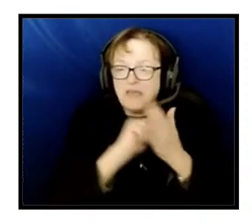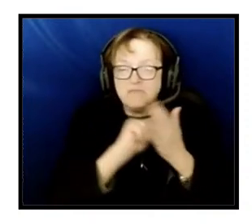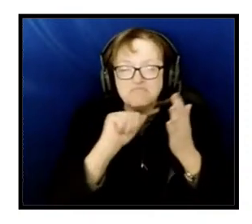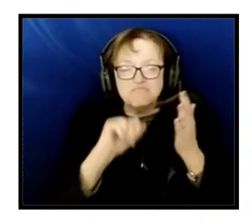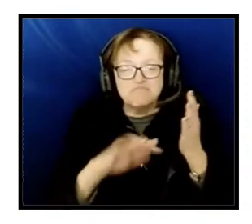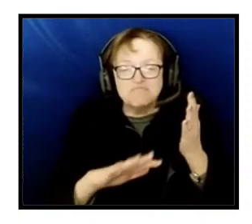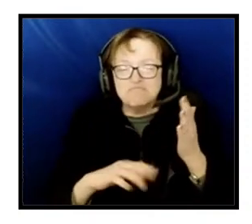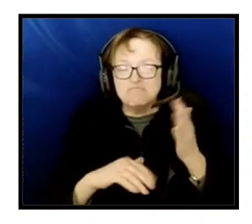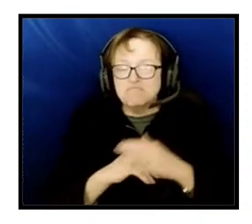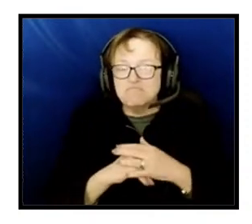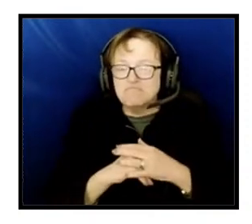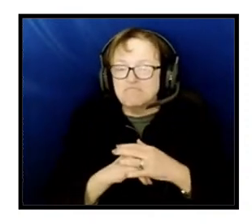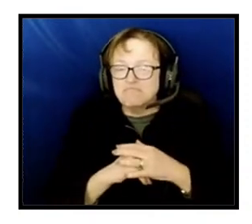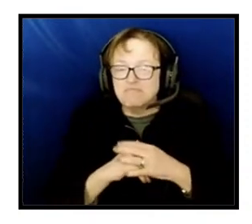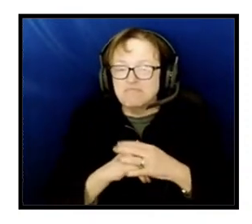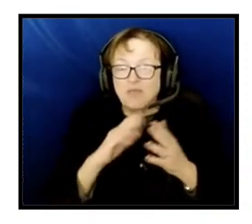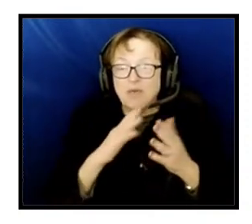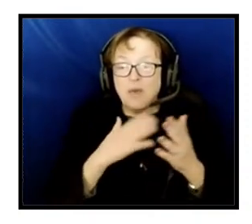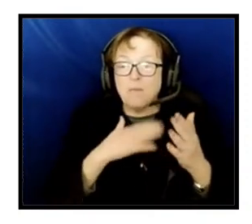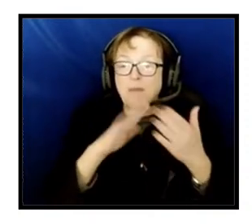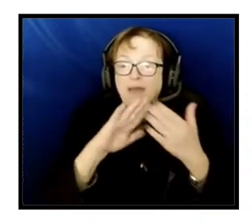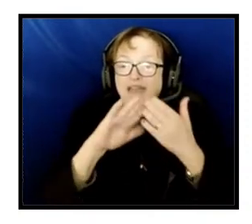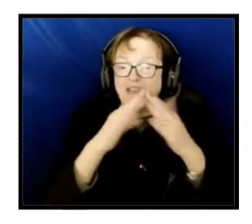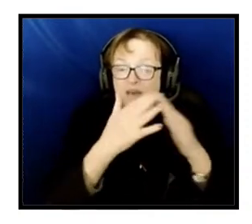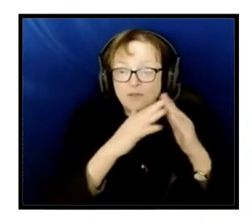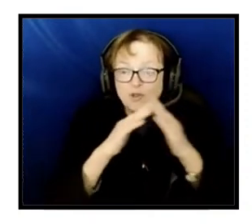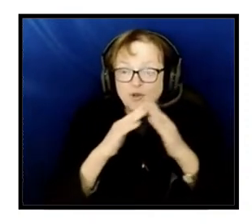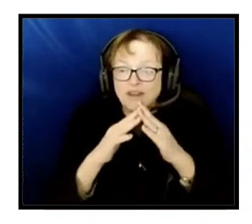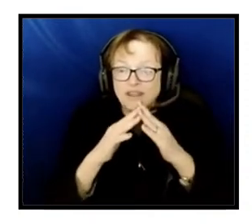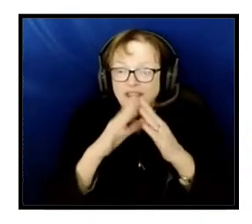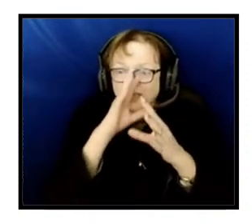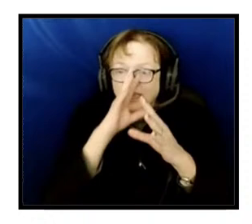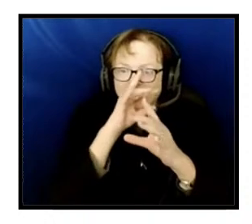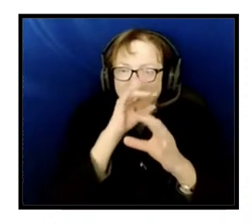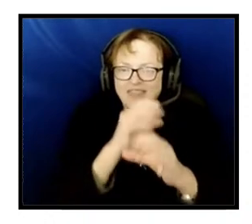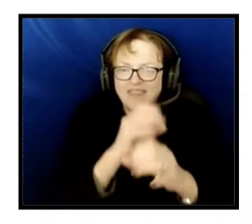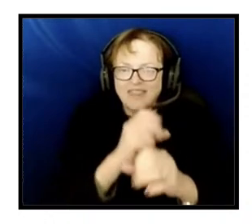My community is irresistible.